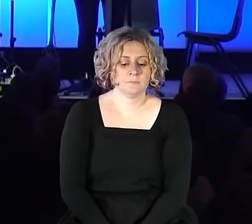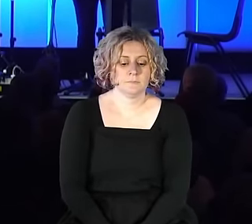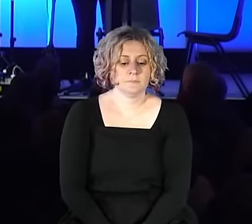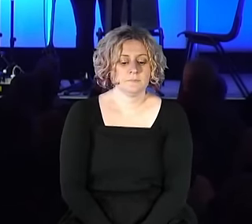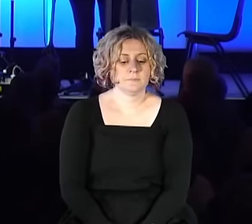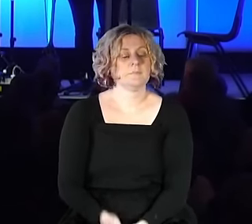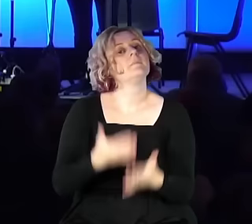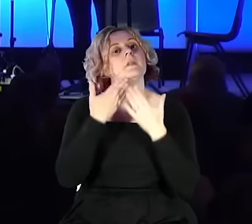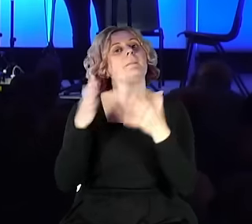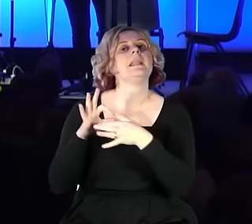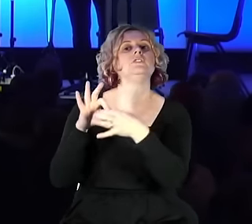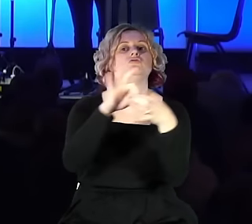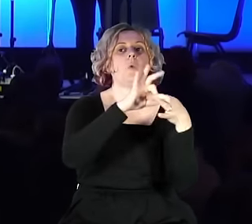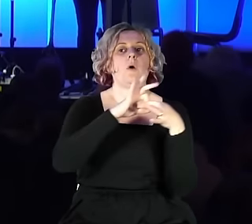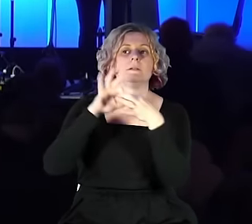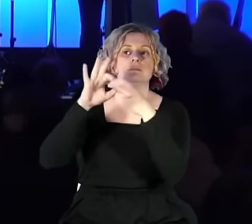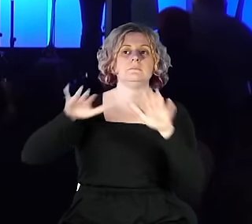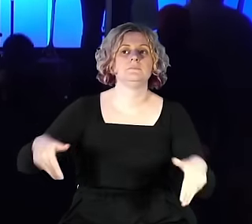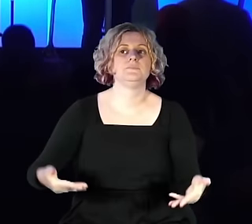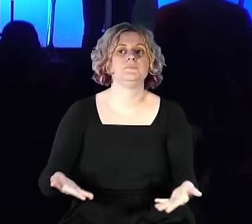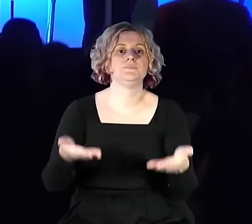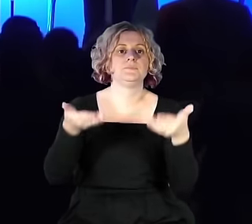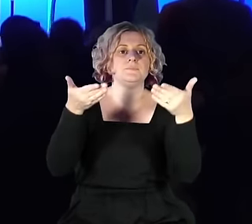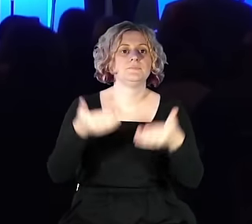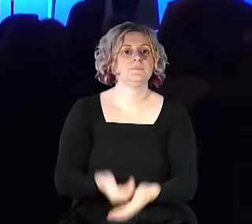Please join us.